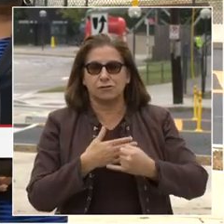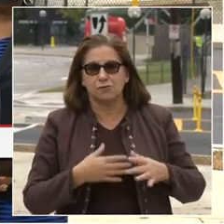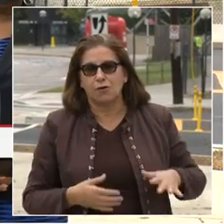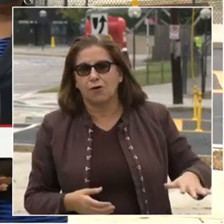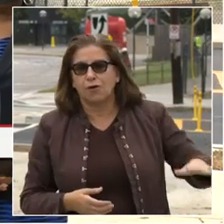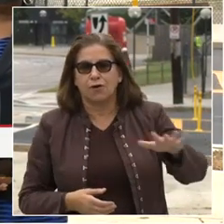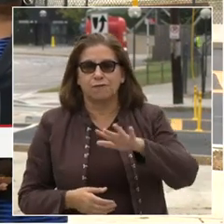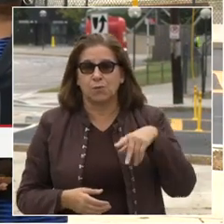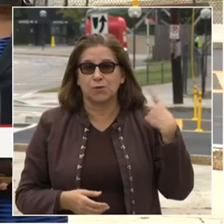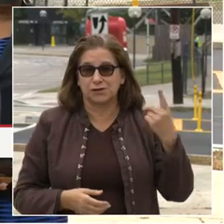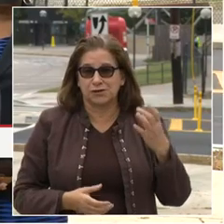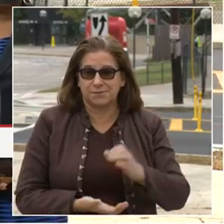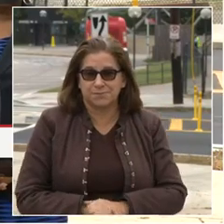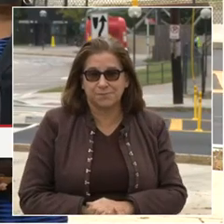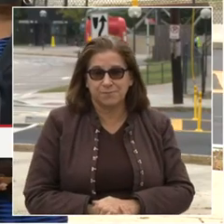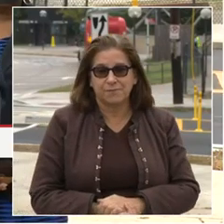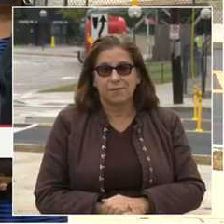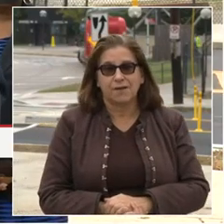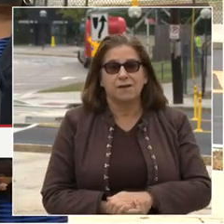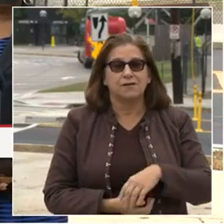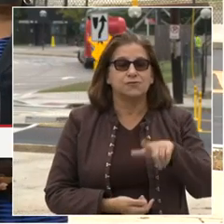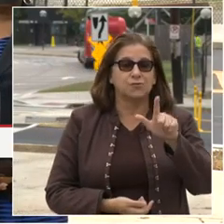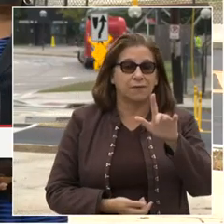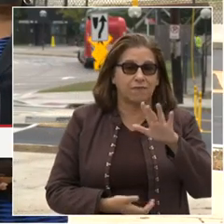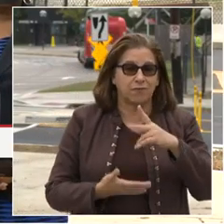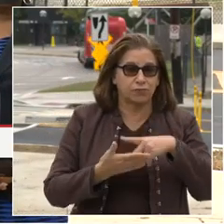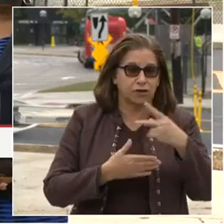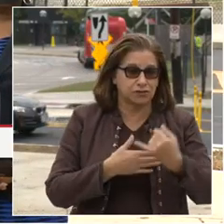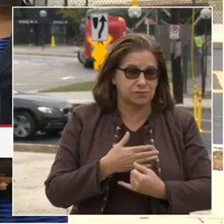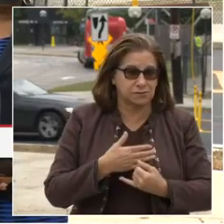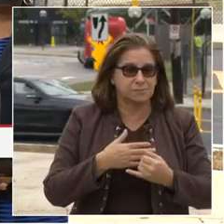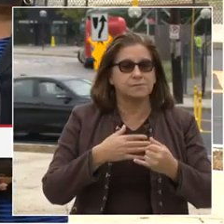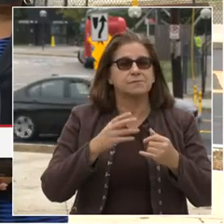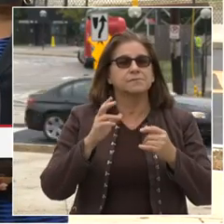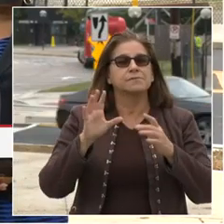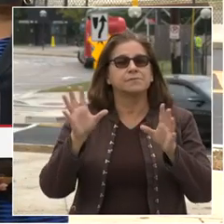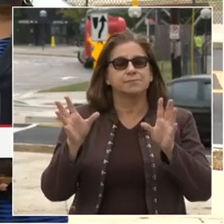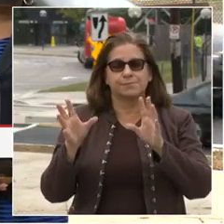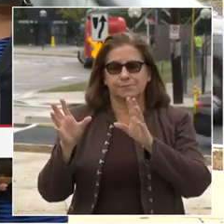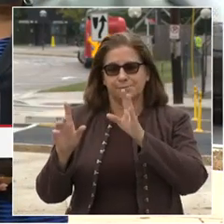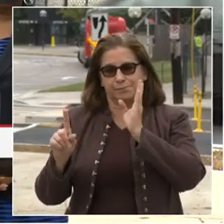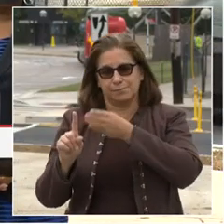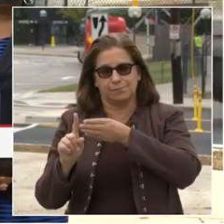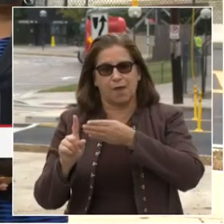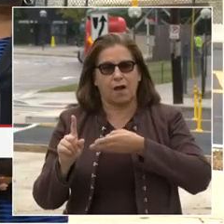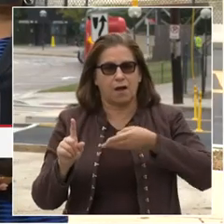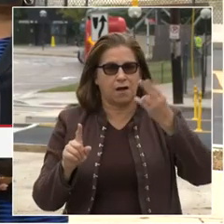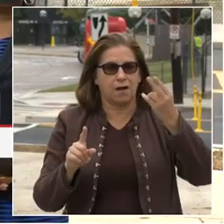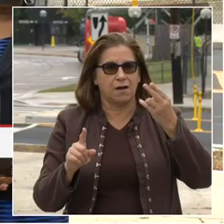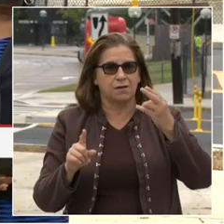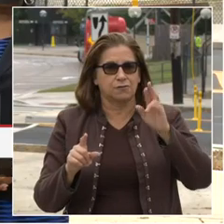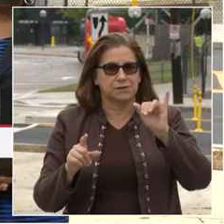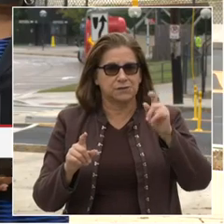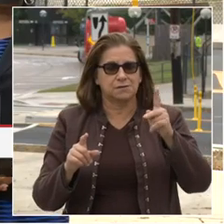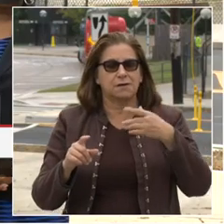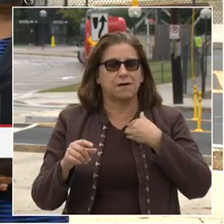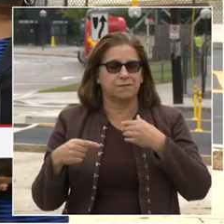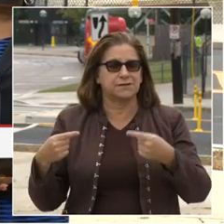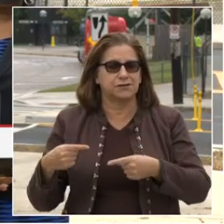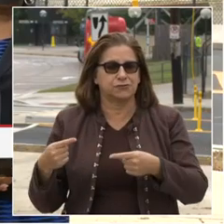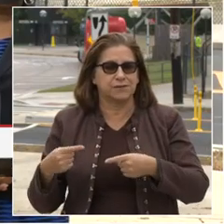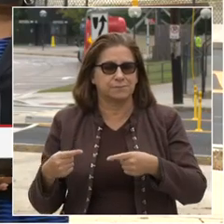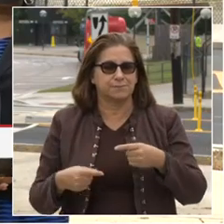including 25 projects along the highest injury corridors. Currently, 67 of these projects are complete